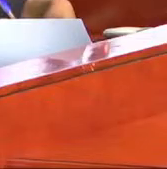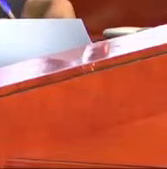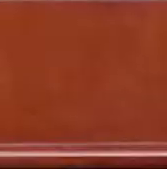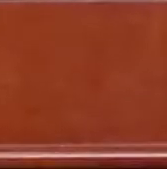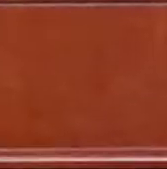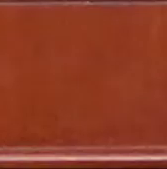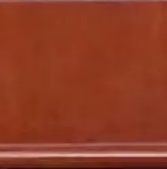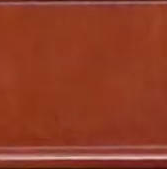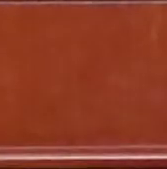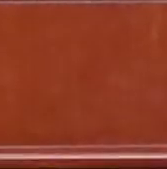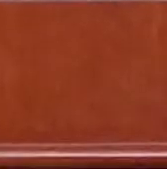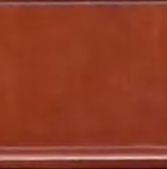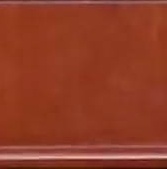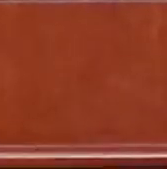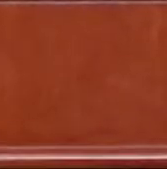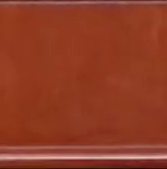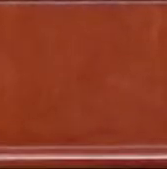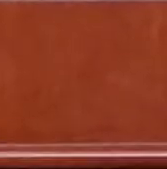for